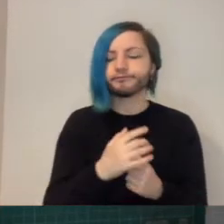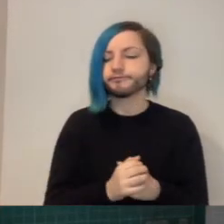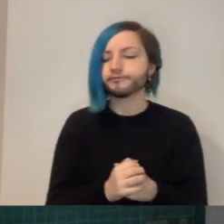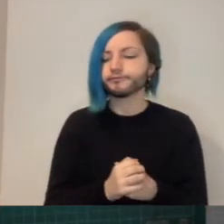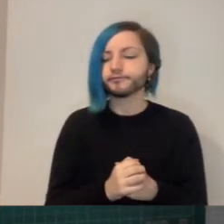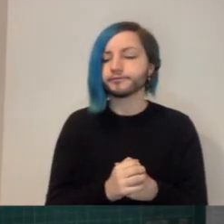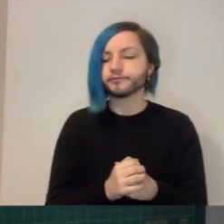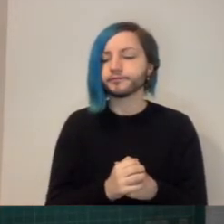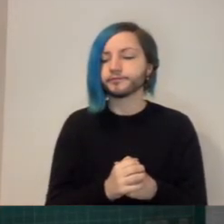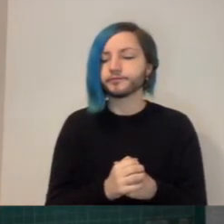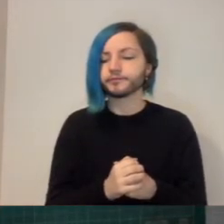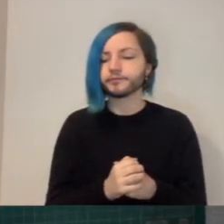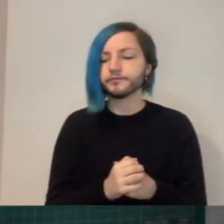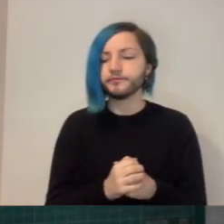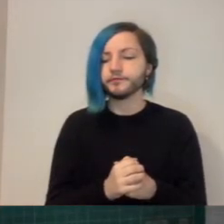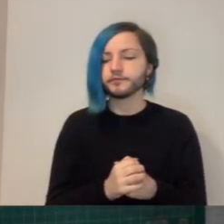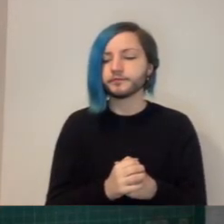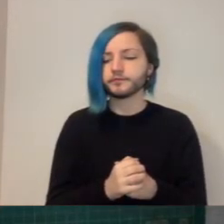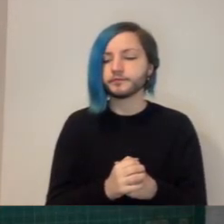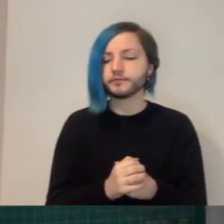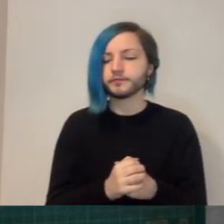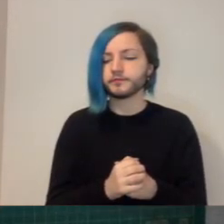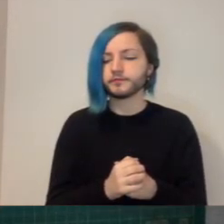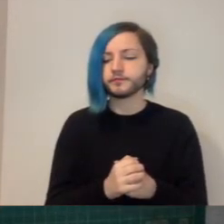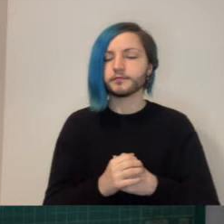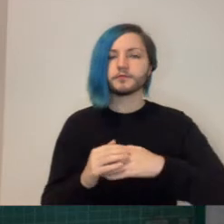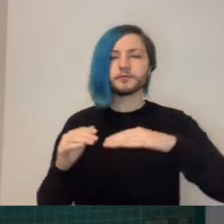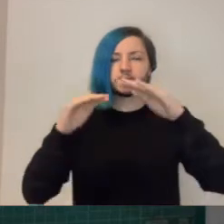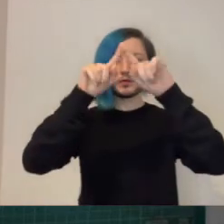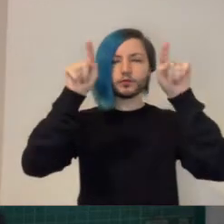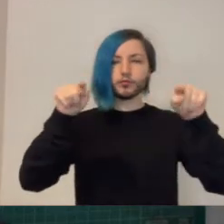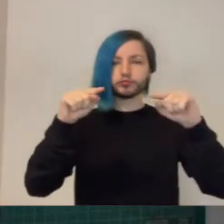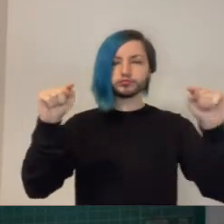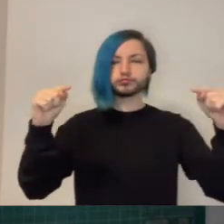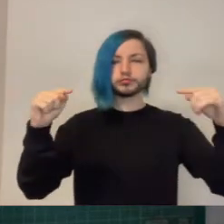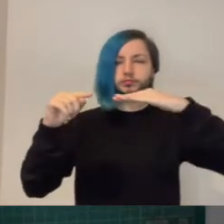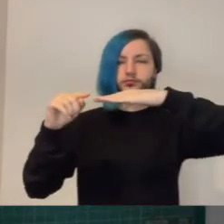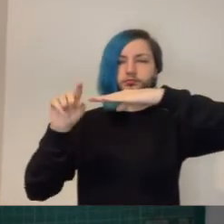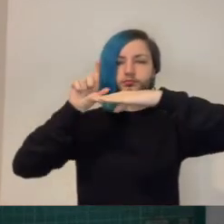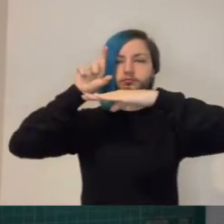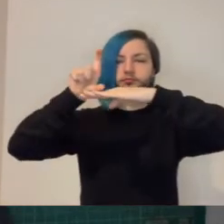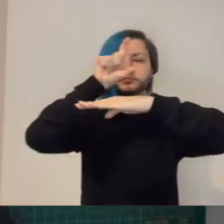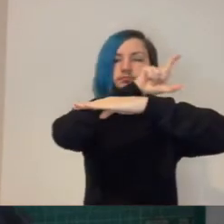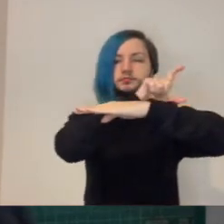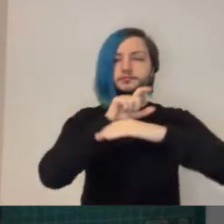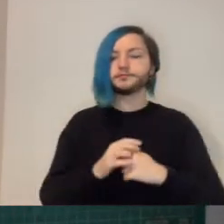Then go to my eyes, which I'm going to do it, kind of base it on my upper section there.